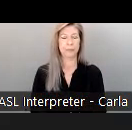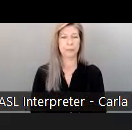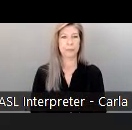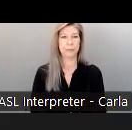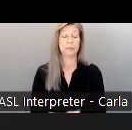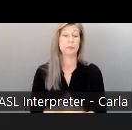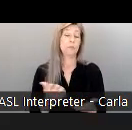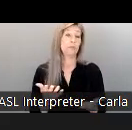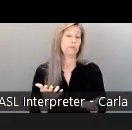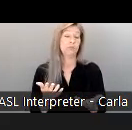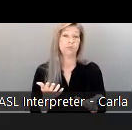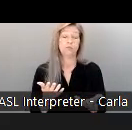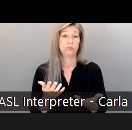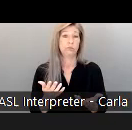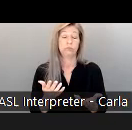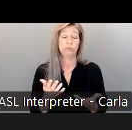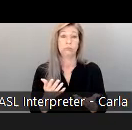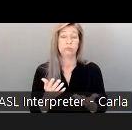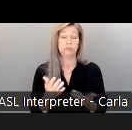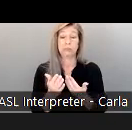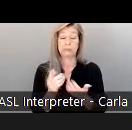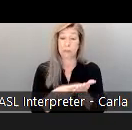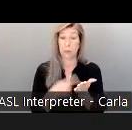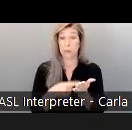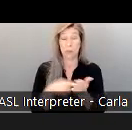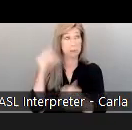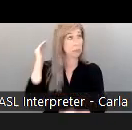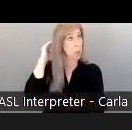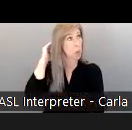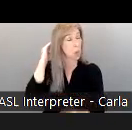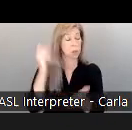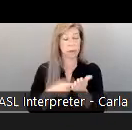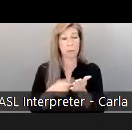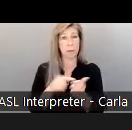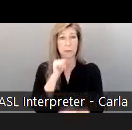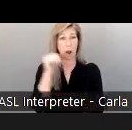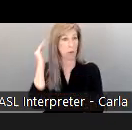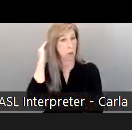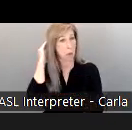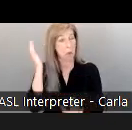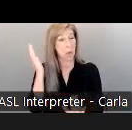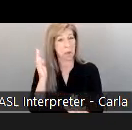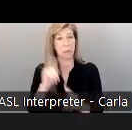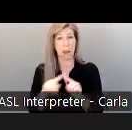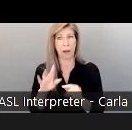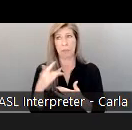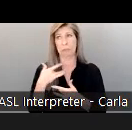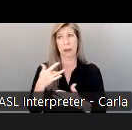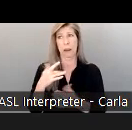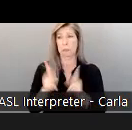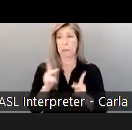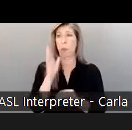Whether you're conscious of it or not, you're always using grounding techniques to support